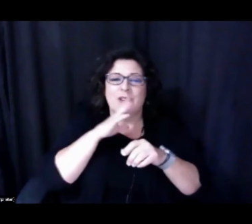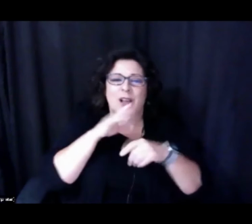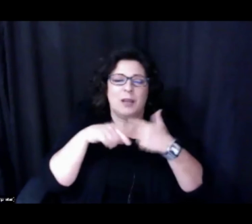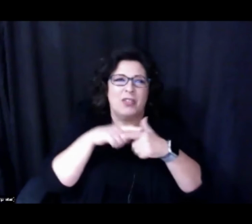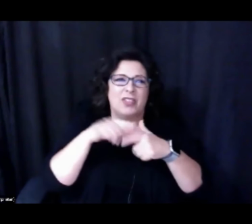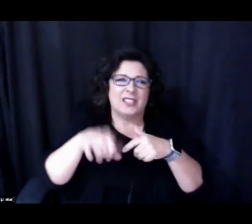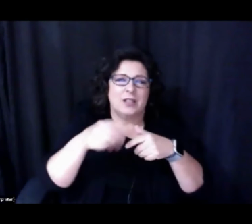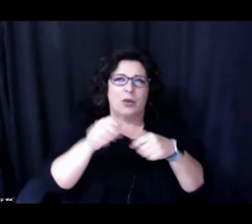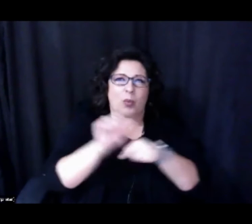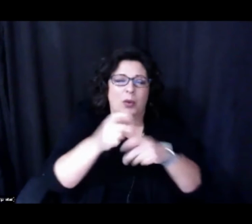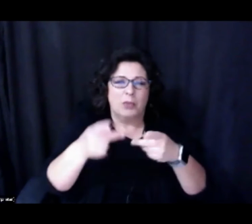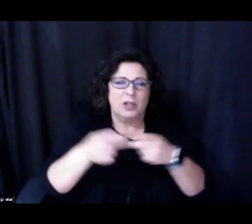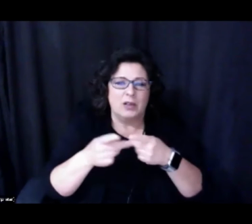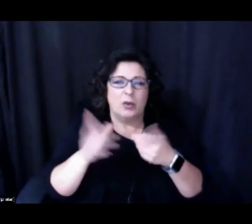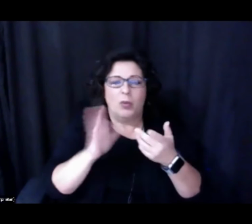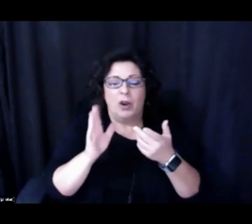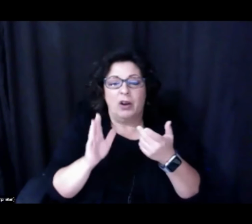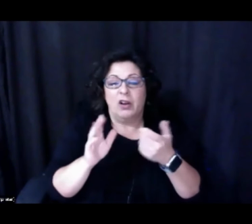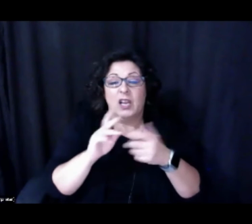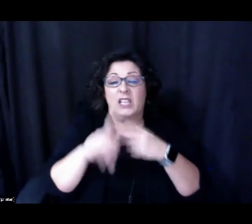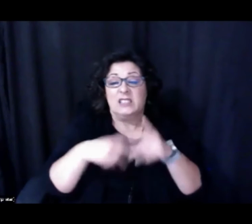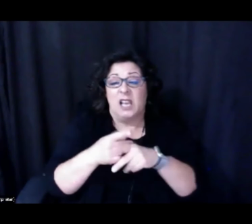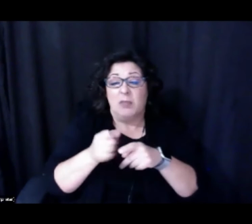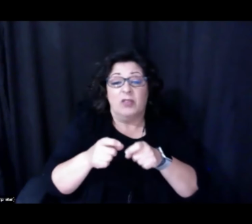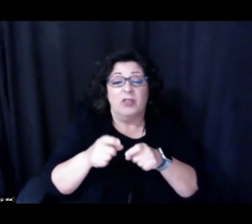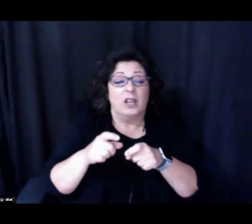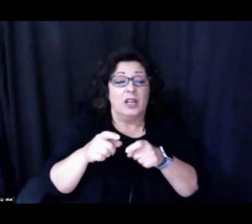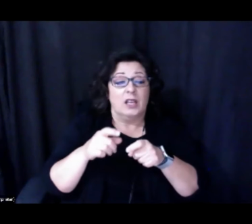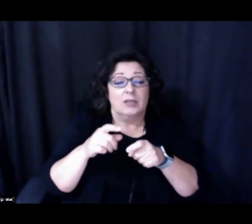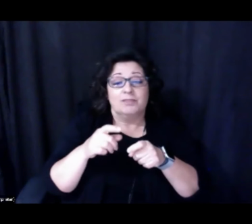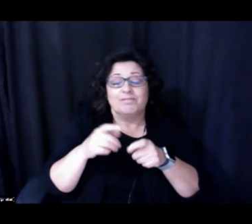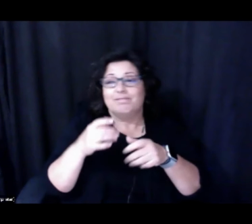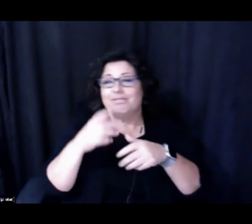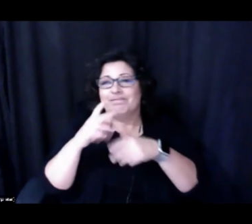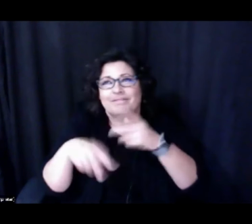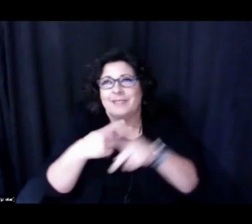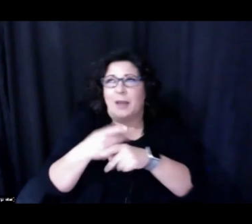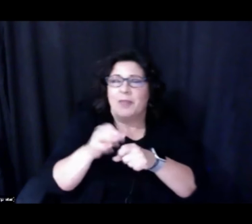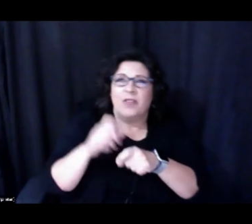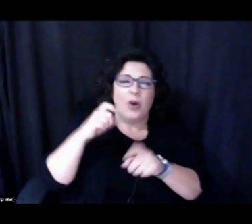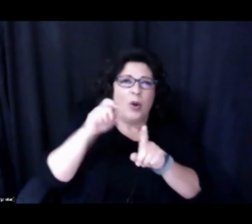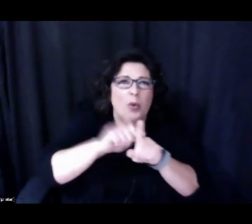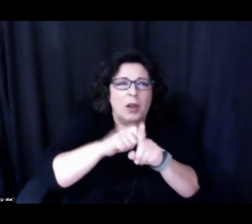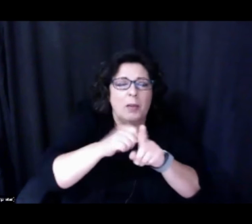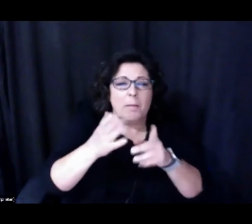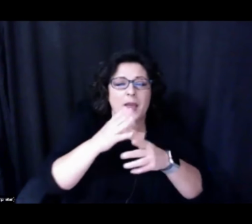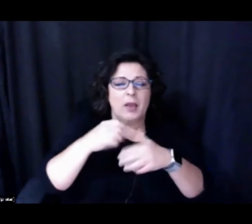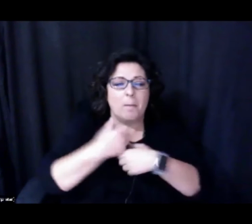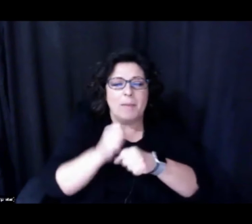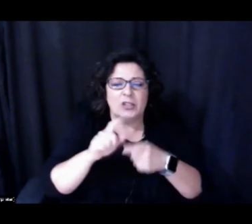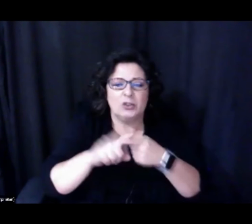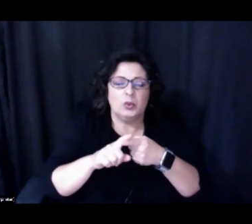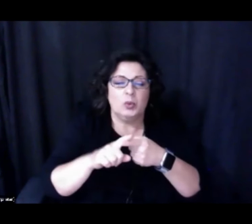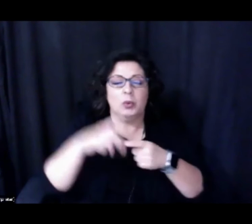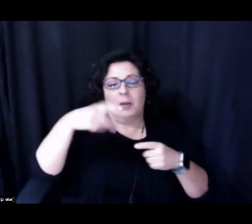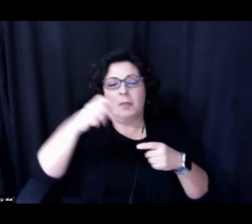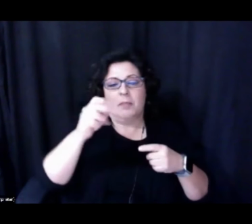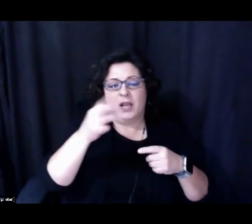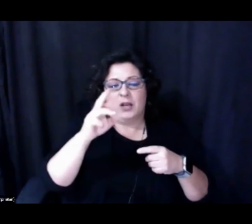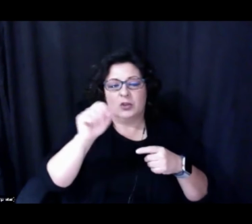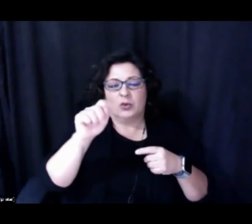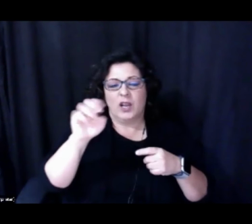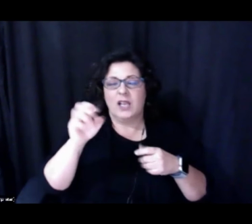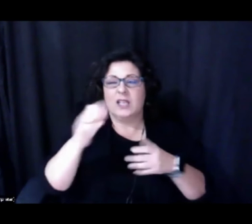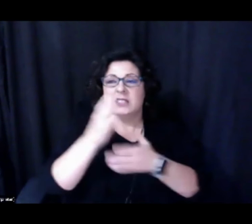workplace or street harassment. We talk about being made to penetrate. So this is when someone is forced to penetrate